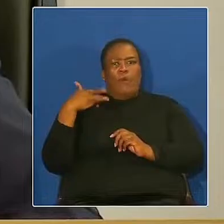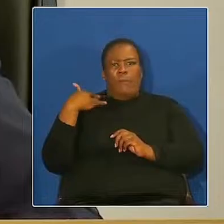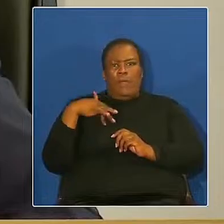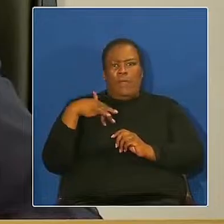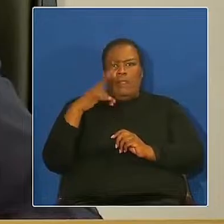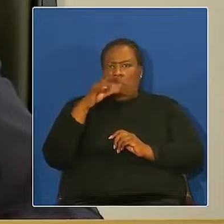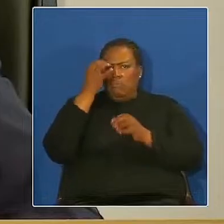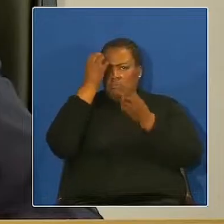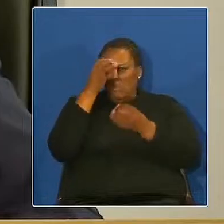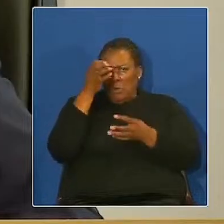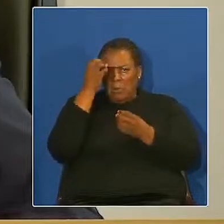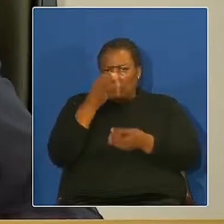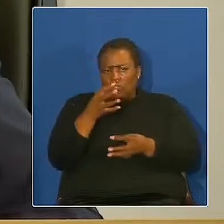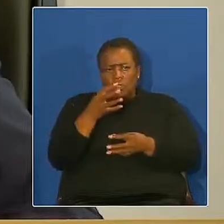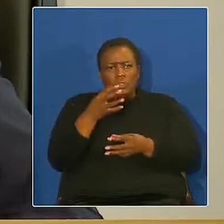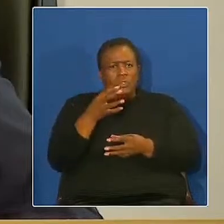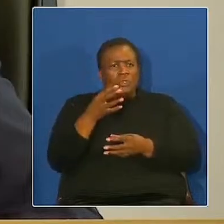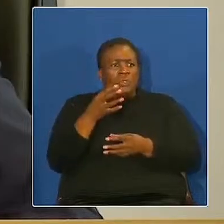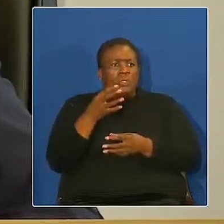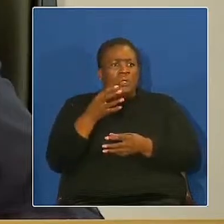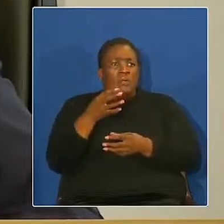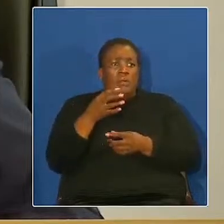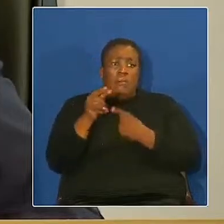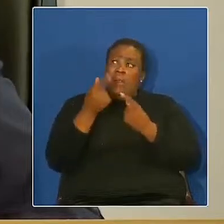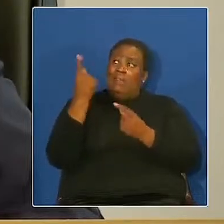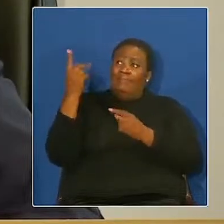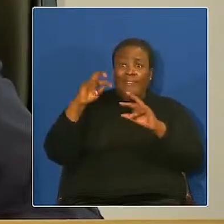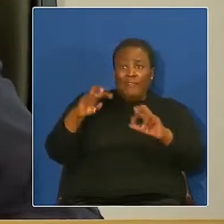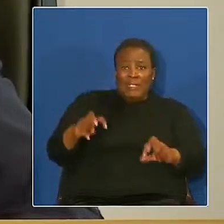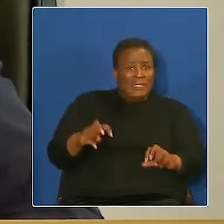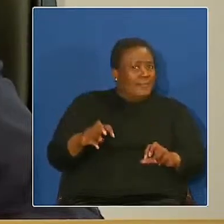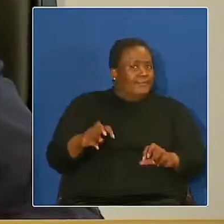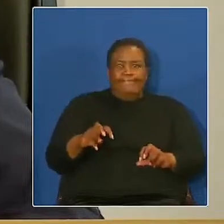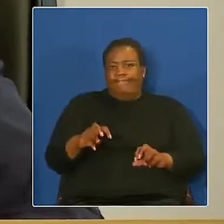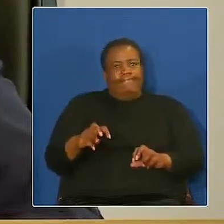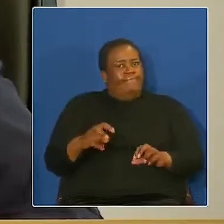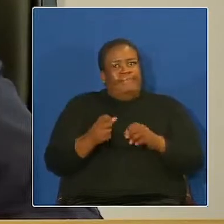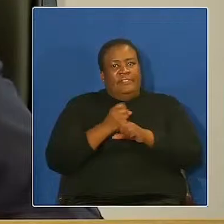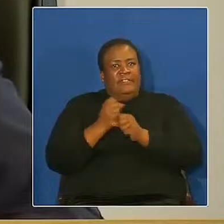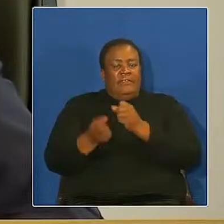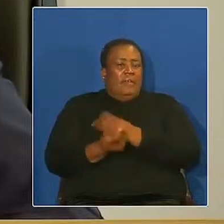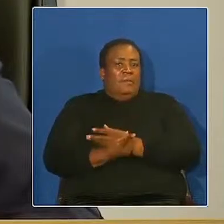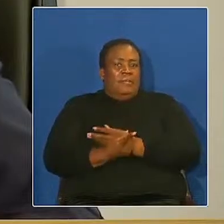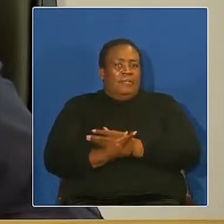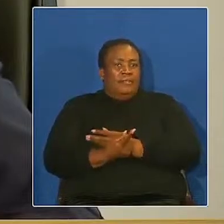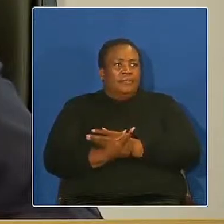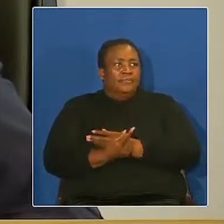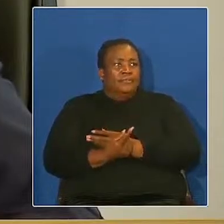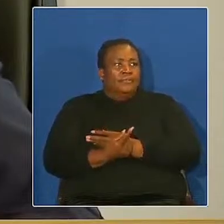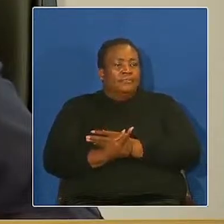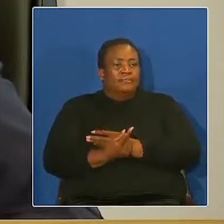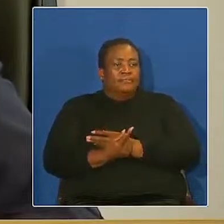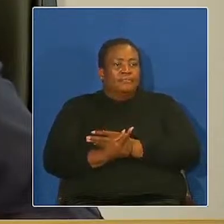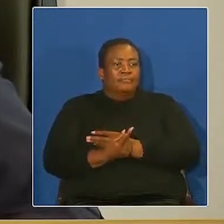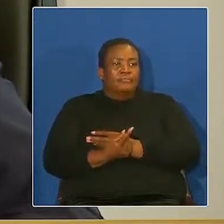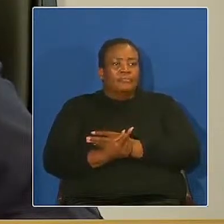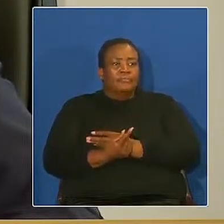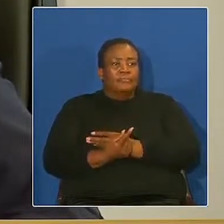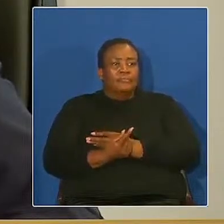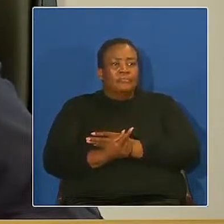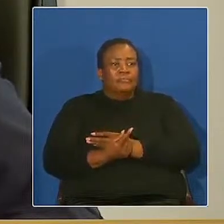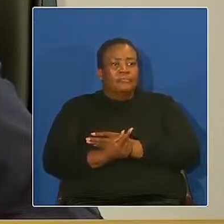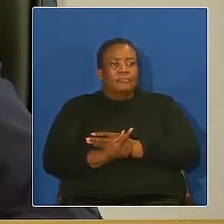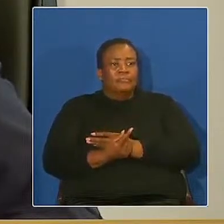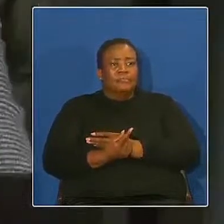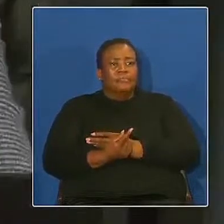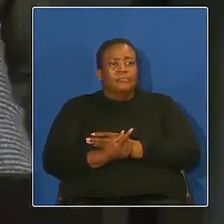notice with regards to this investigation or probe that is reflected on this media article.